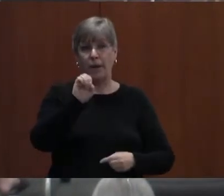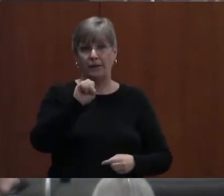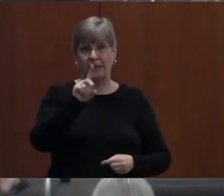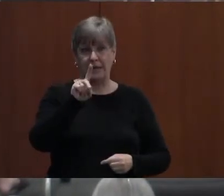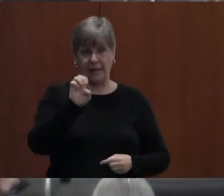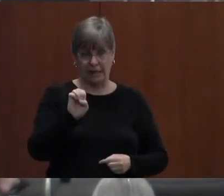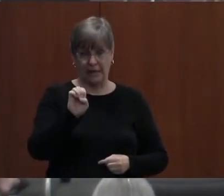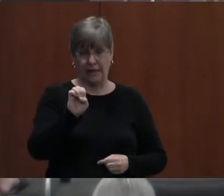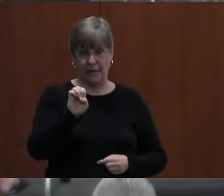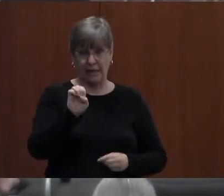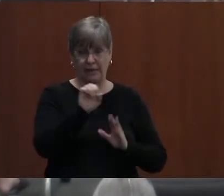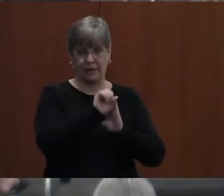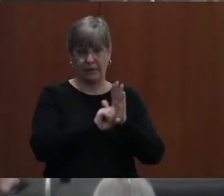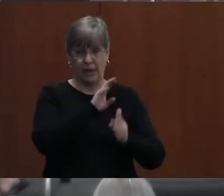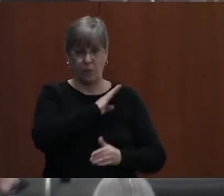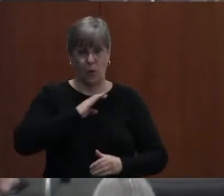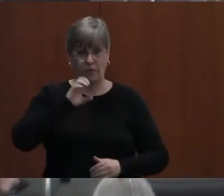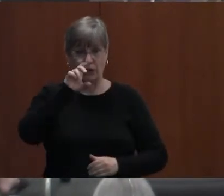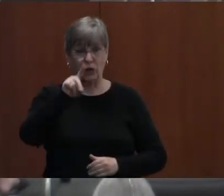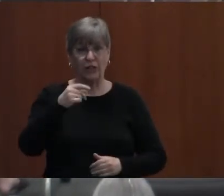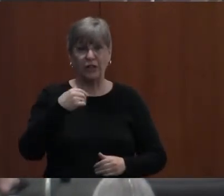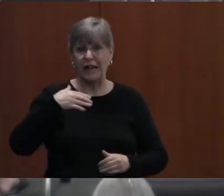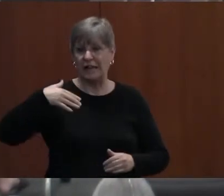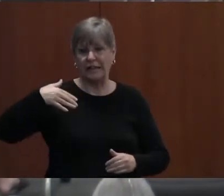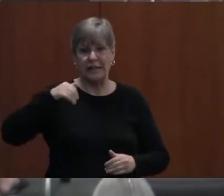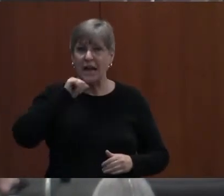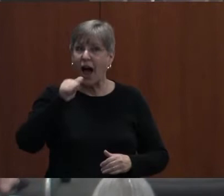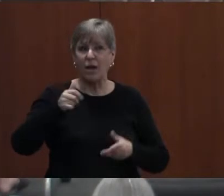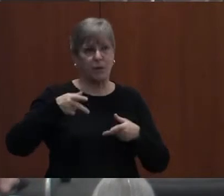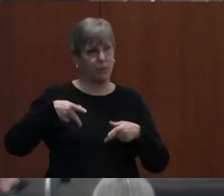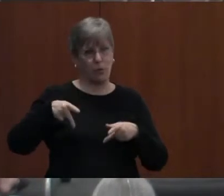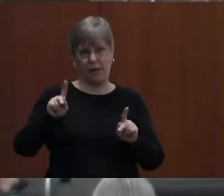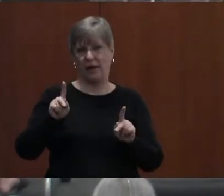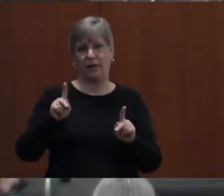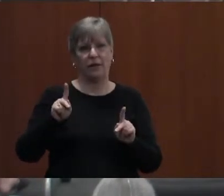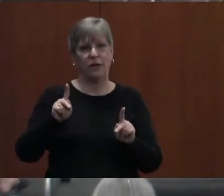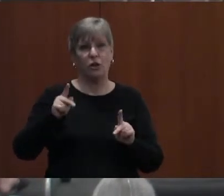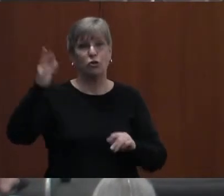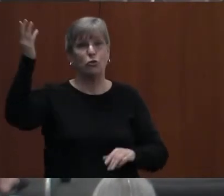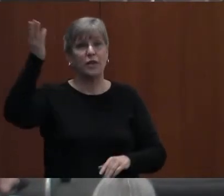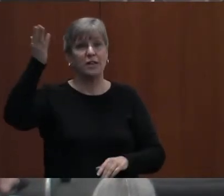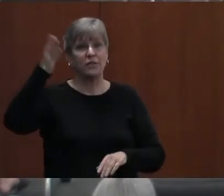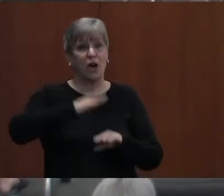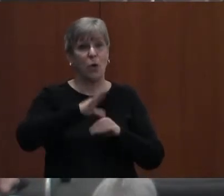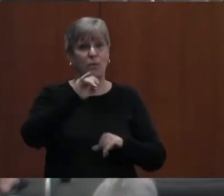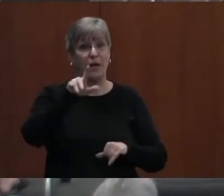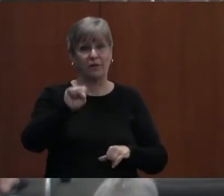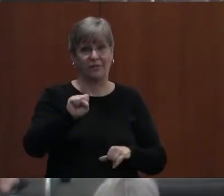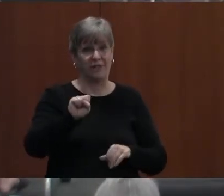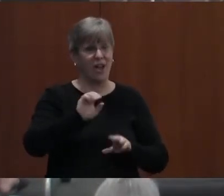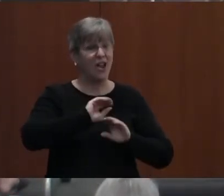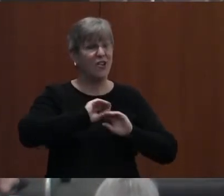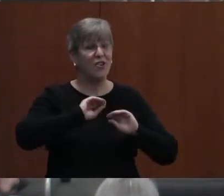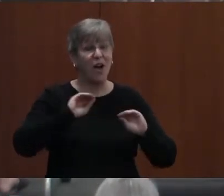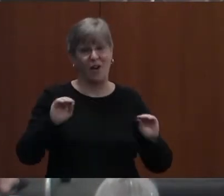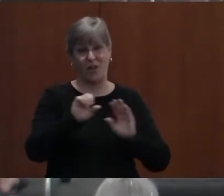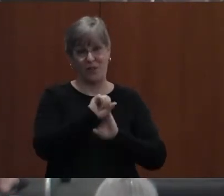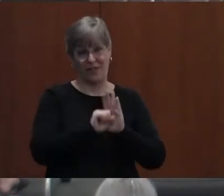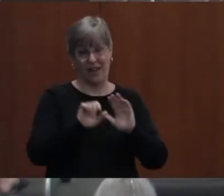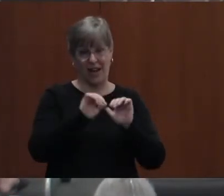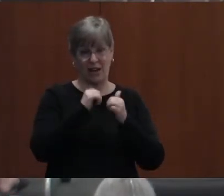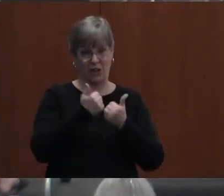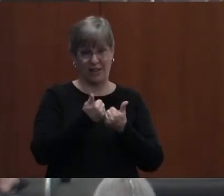MSDE, the State Board of Education, has not been allowed to testify on bills. None of the state